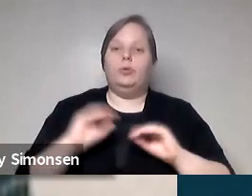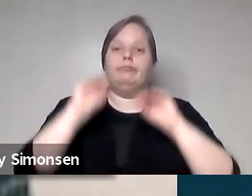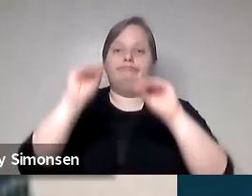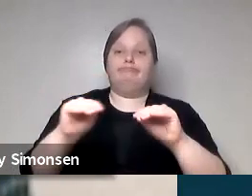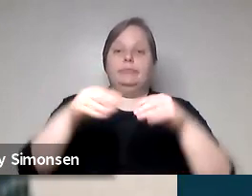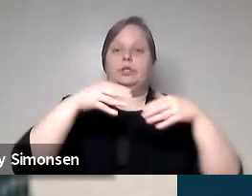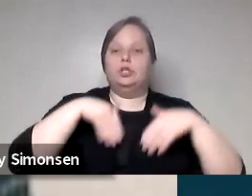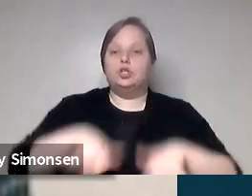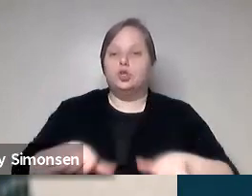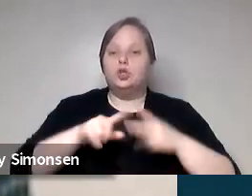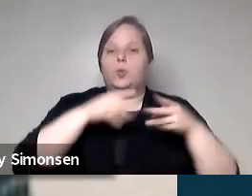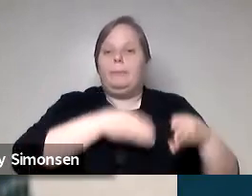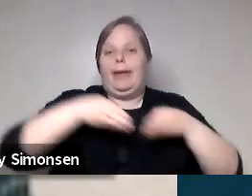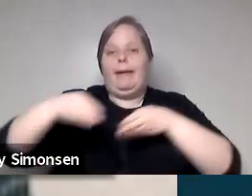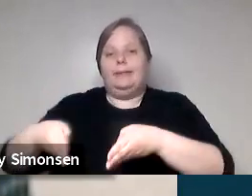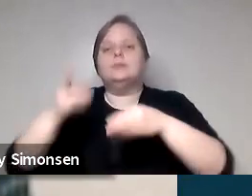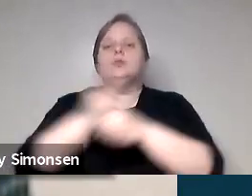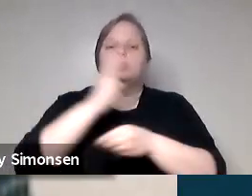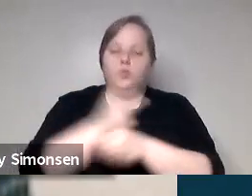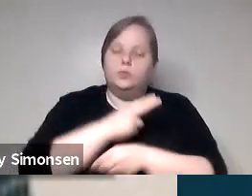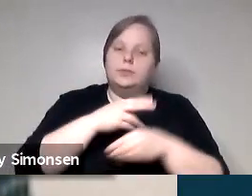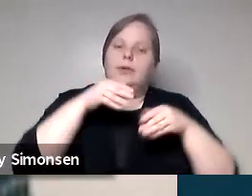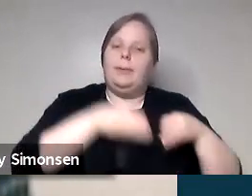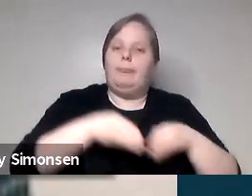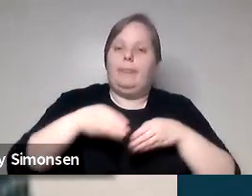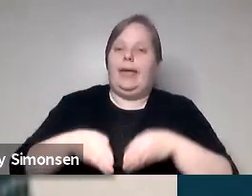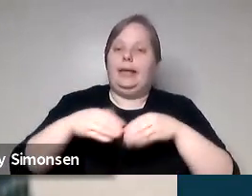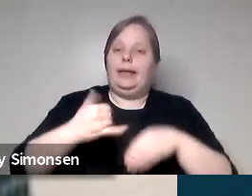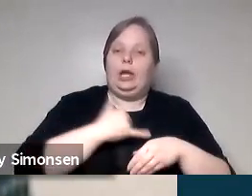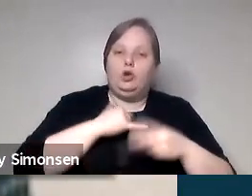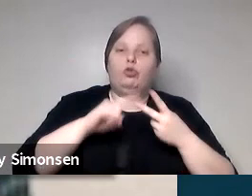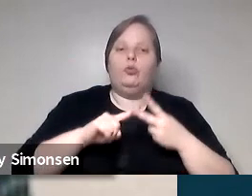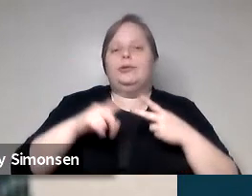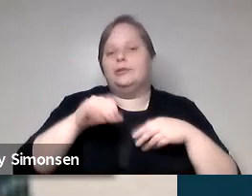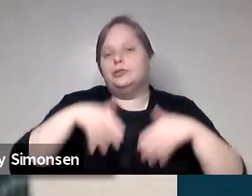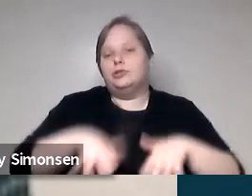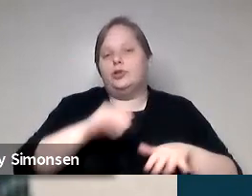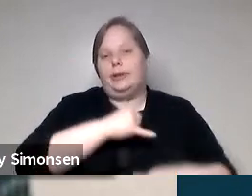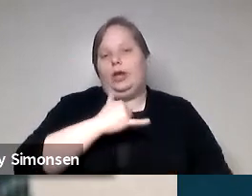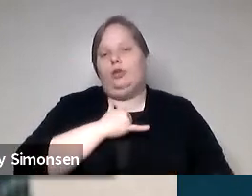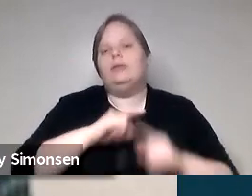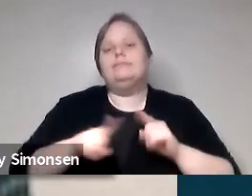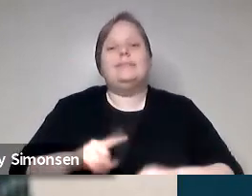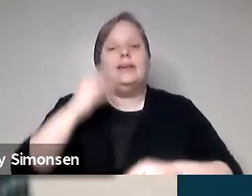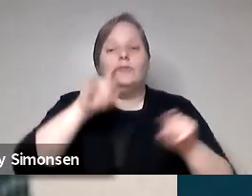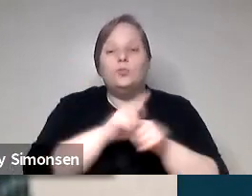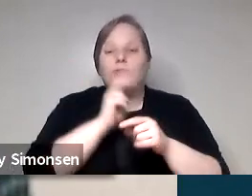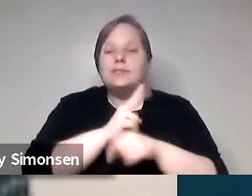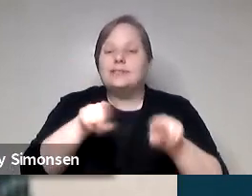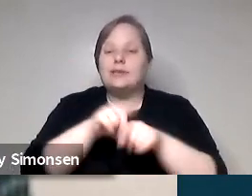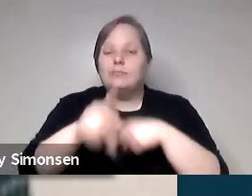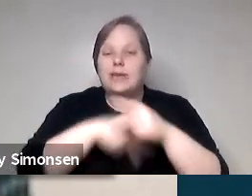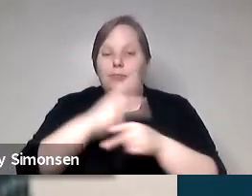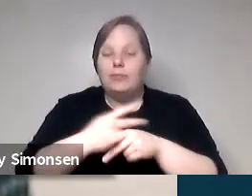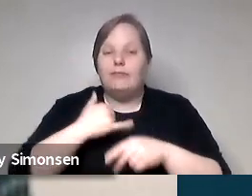put them on a pant hanger or skirt hanger. It's a little bit different. And if you're putting them on the same type of hanger, put your